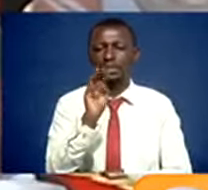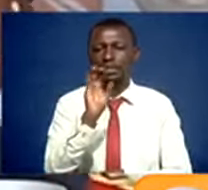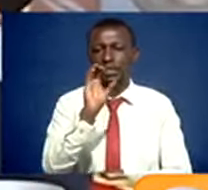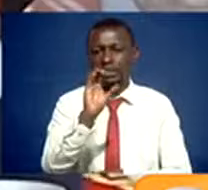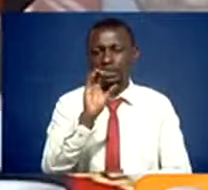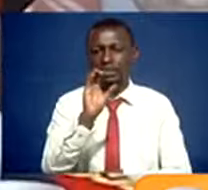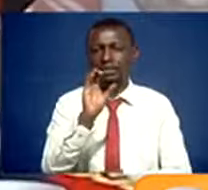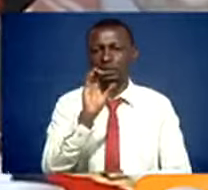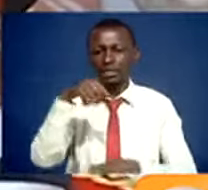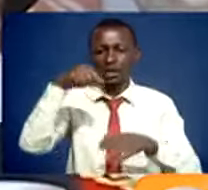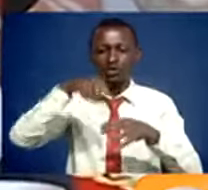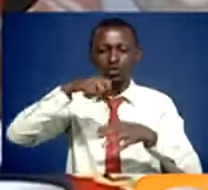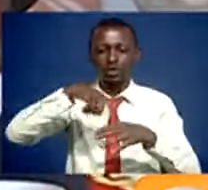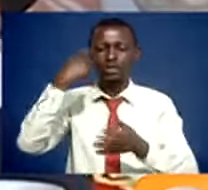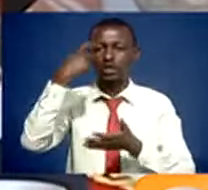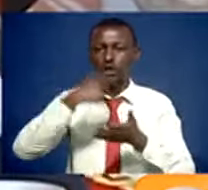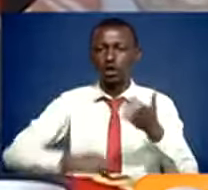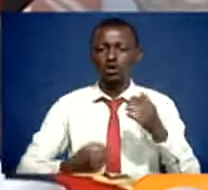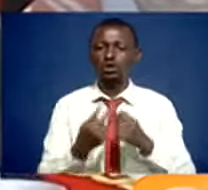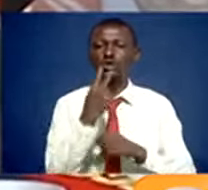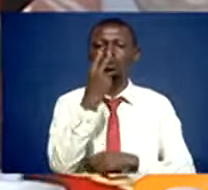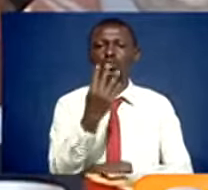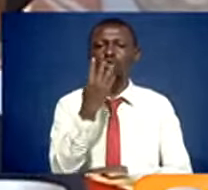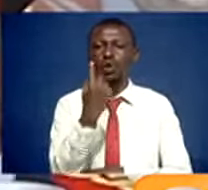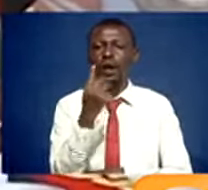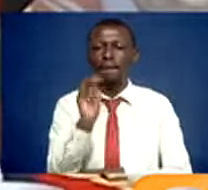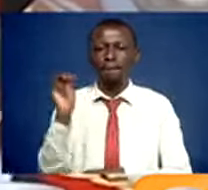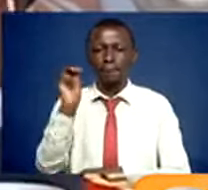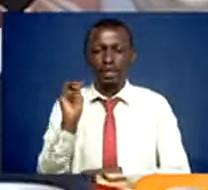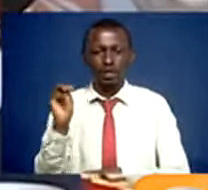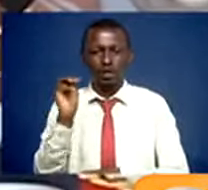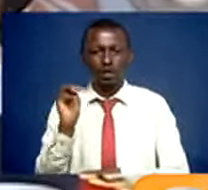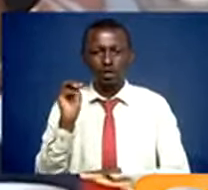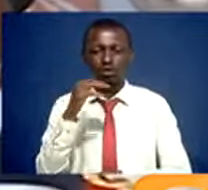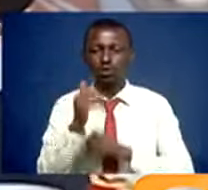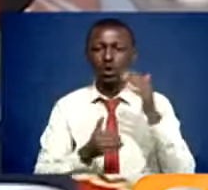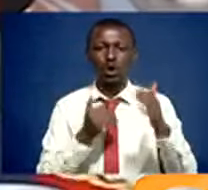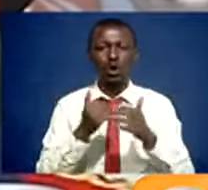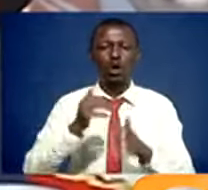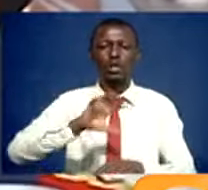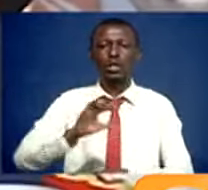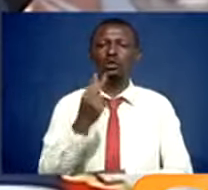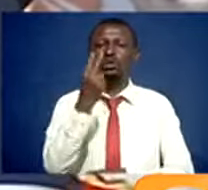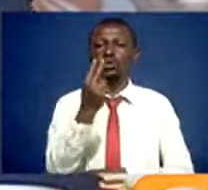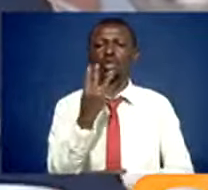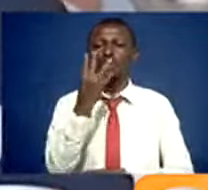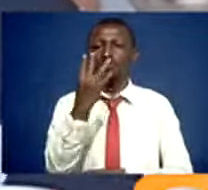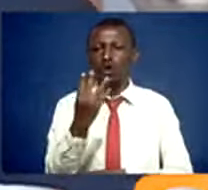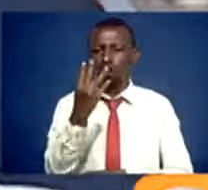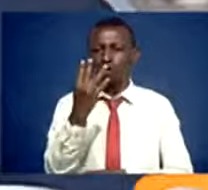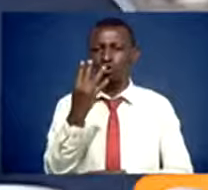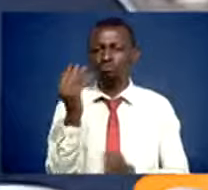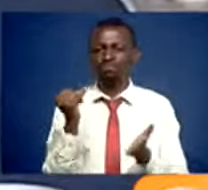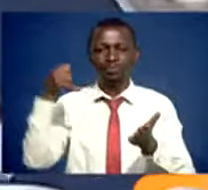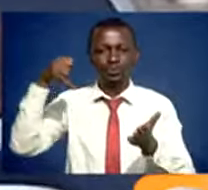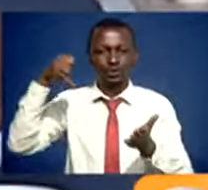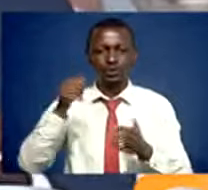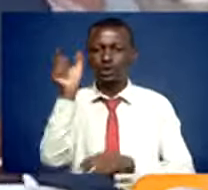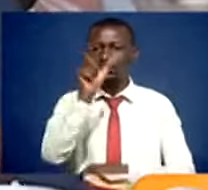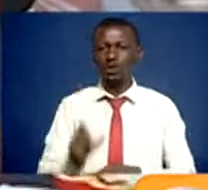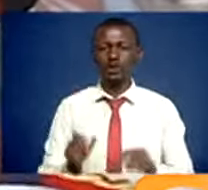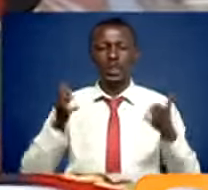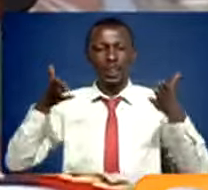worth 241 million to farmers in 24 counties, including those in this